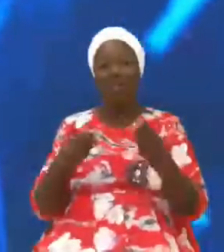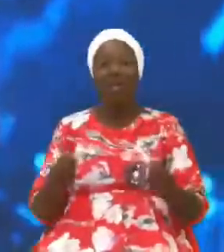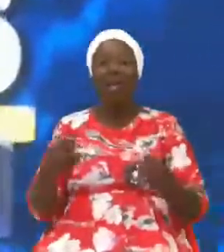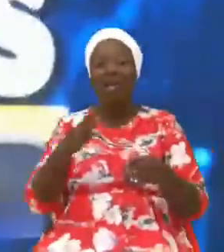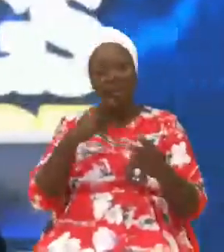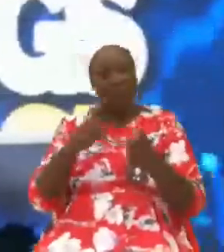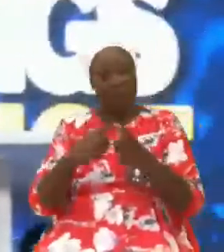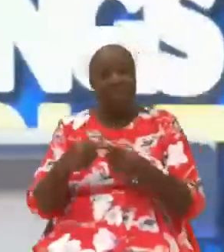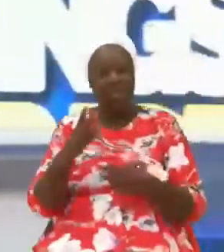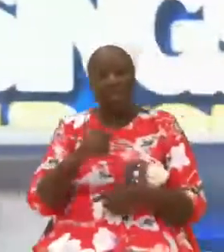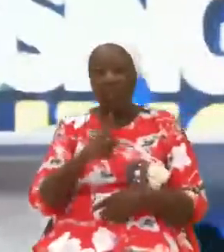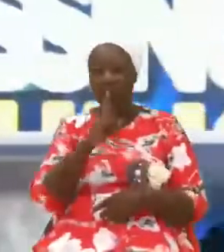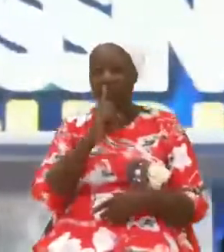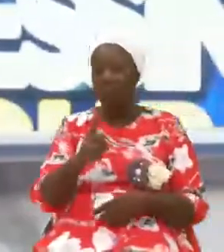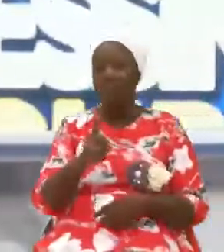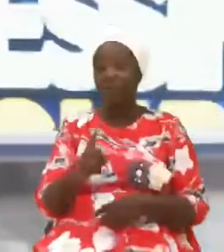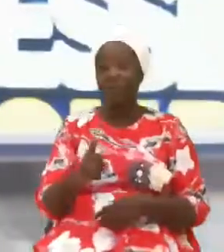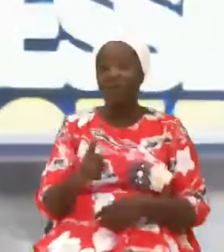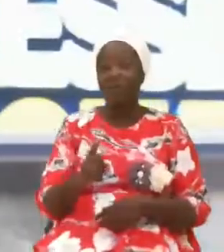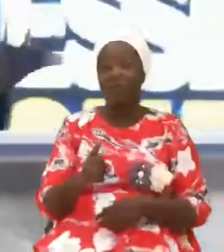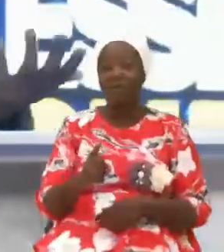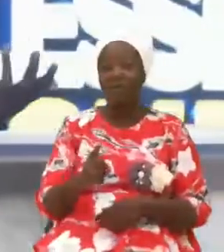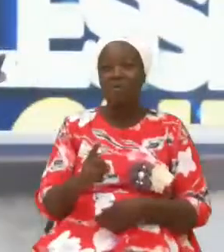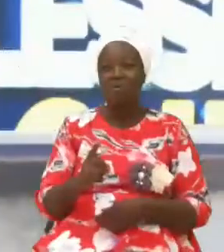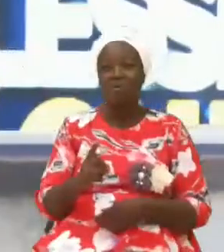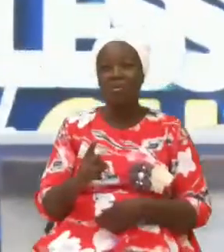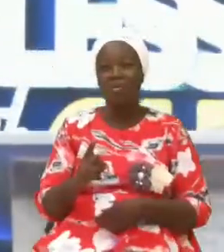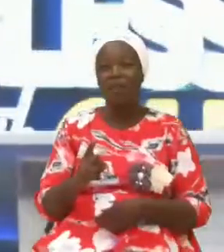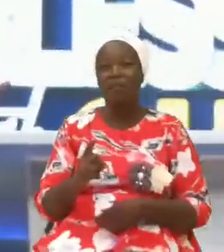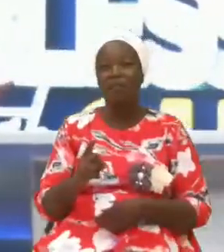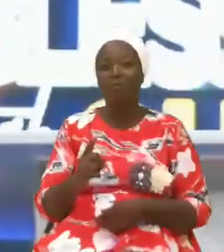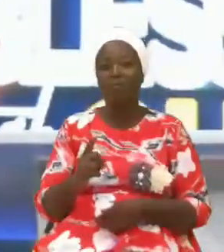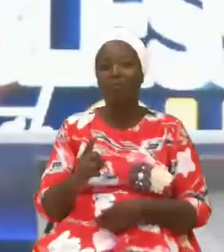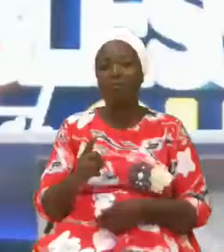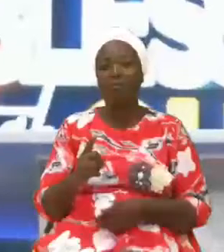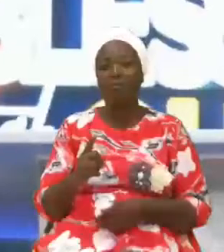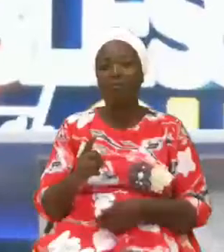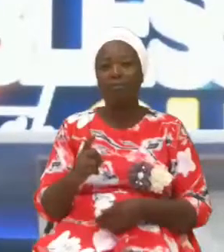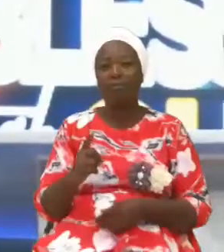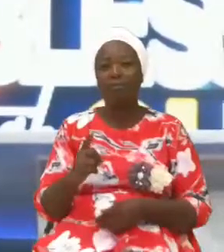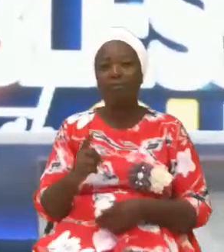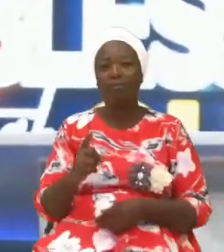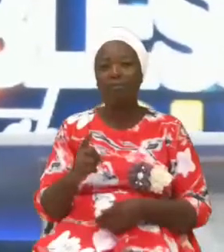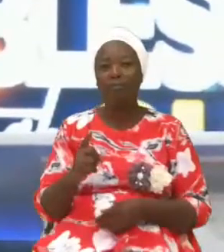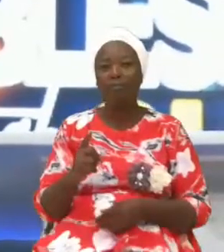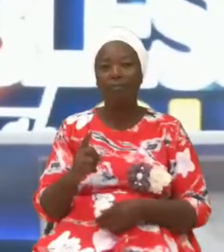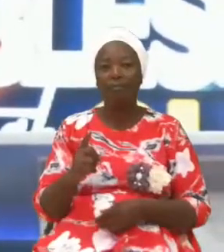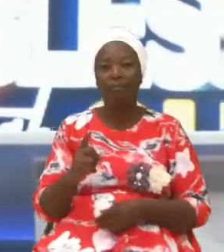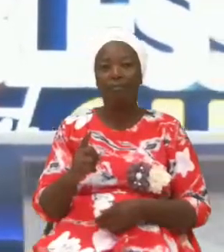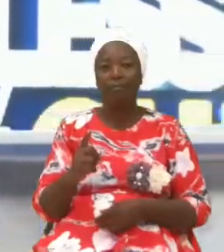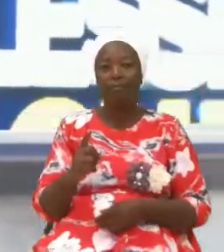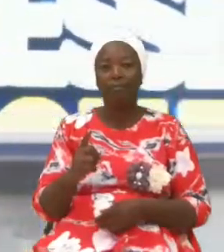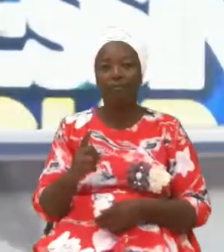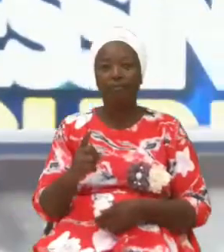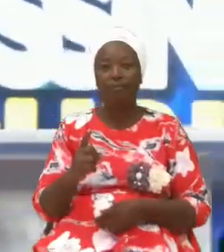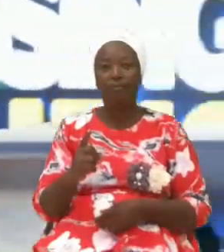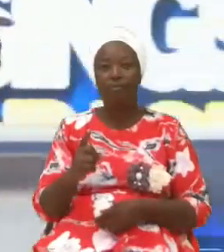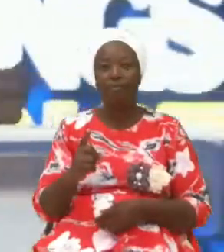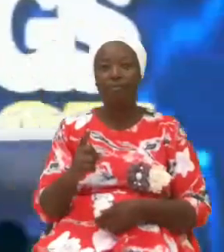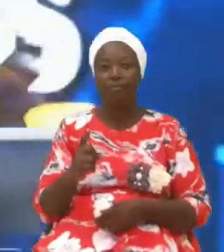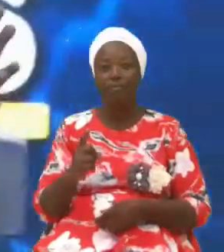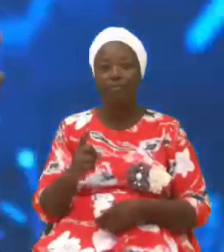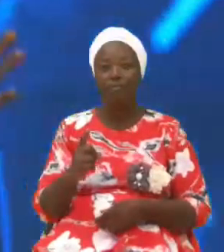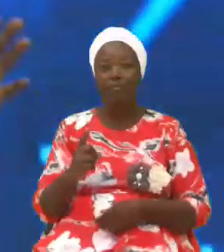to everyone in the land. Then the reality and the fulfillment of those